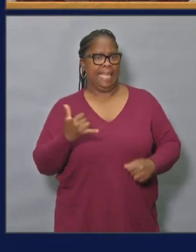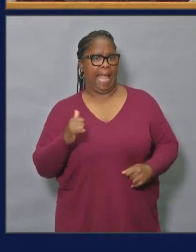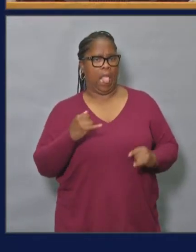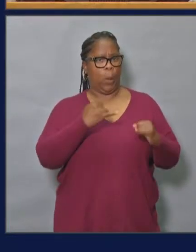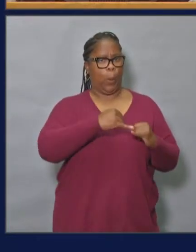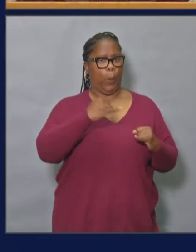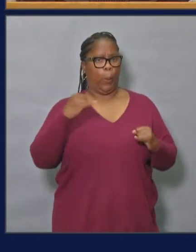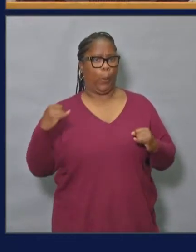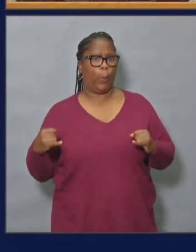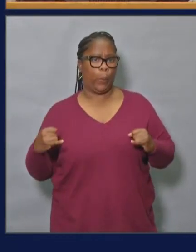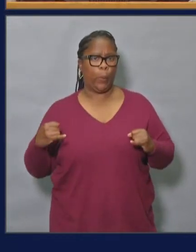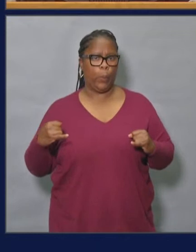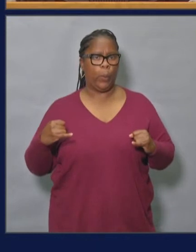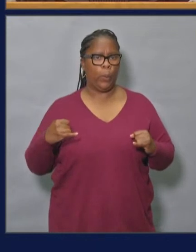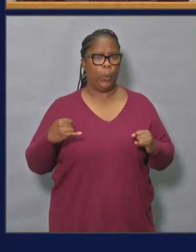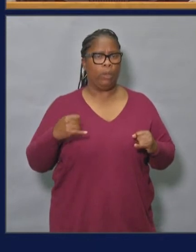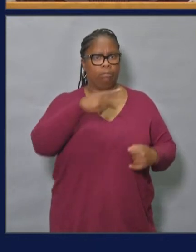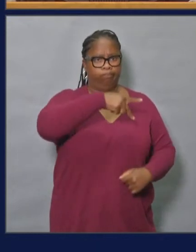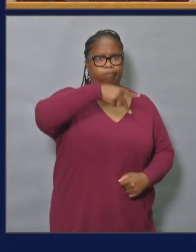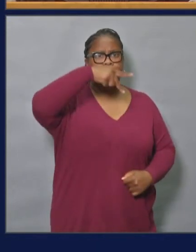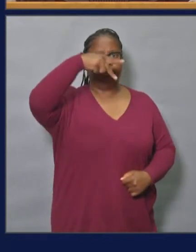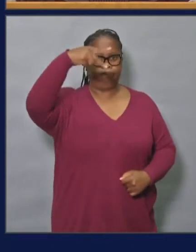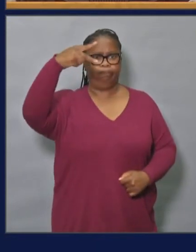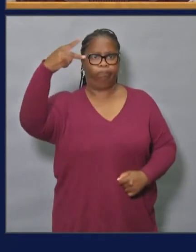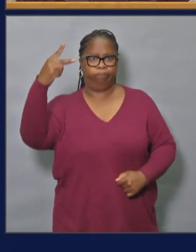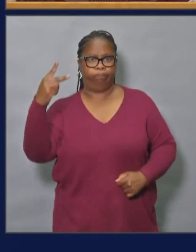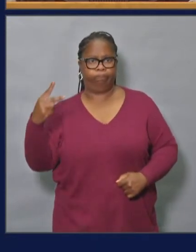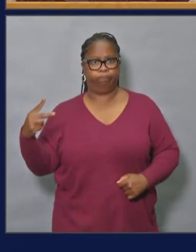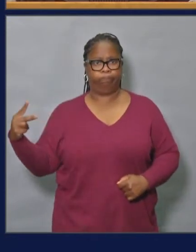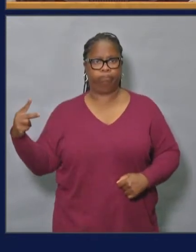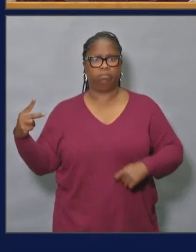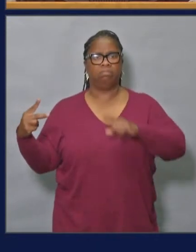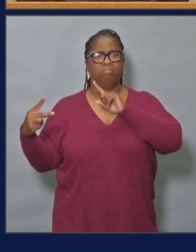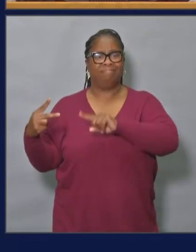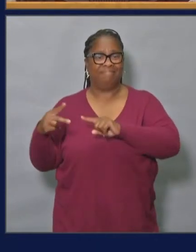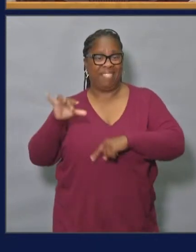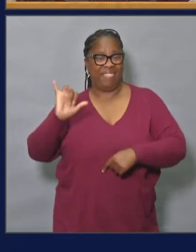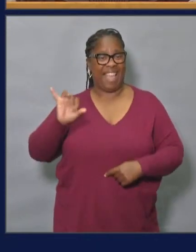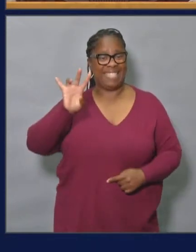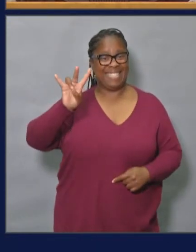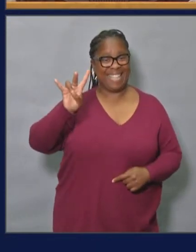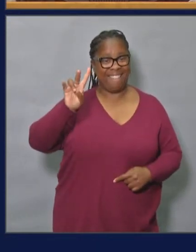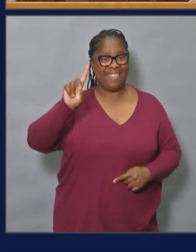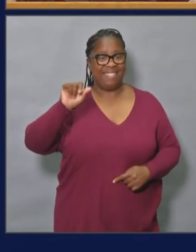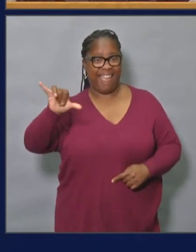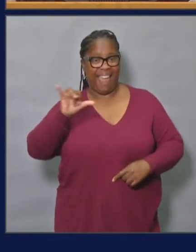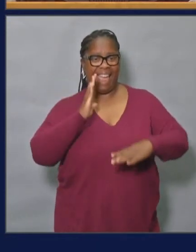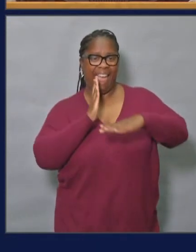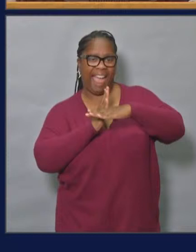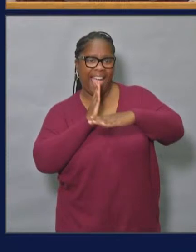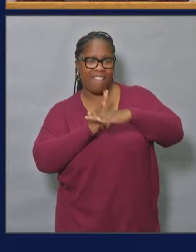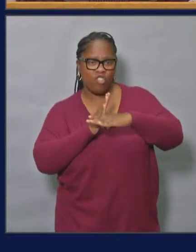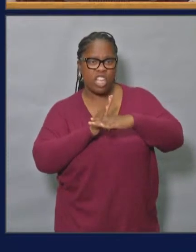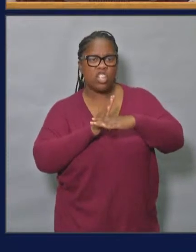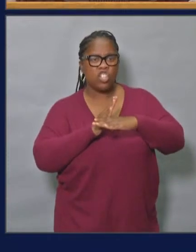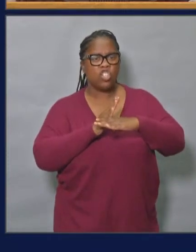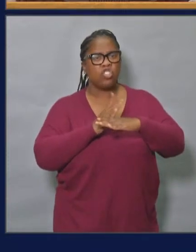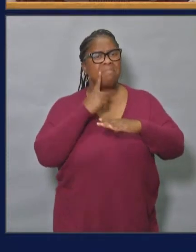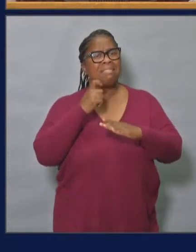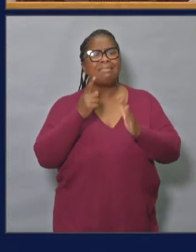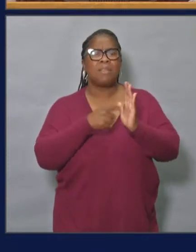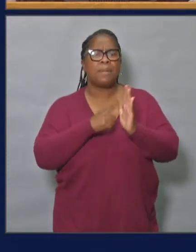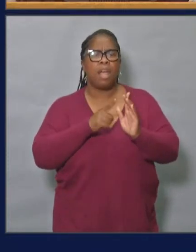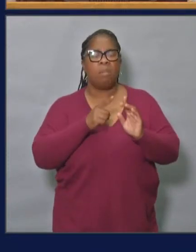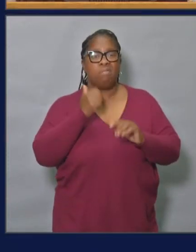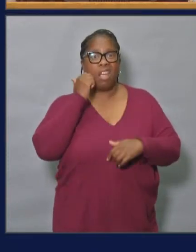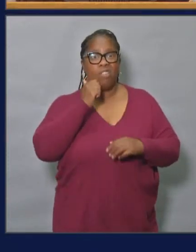the bottom line of the graph. And as I've mentioned, we're using a 7-day average because that helps us account for the daily up and